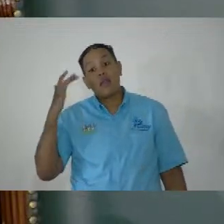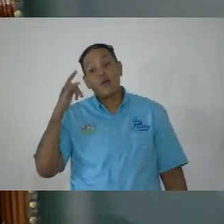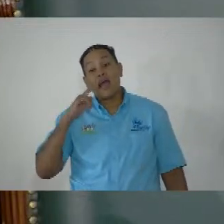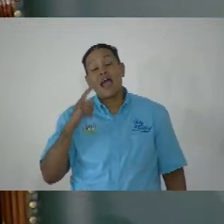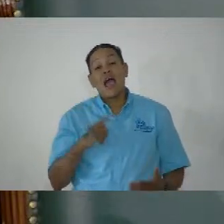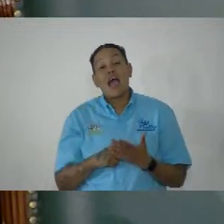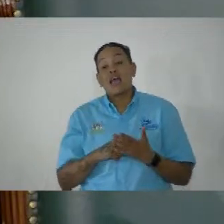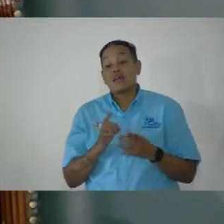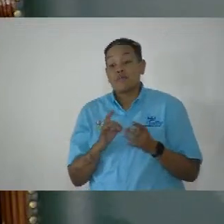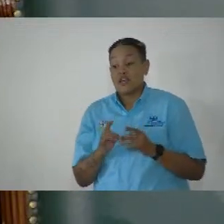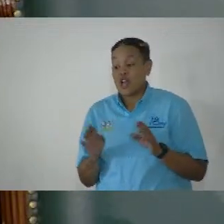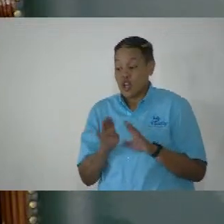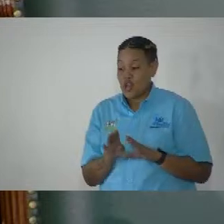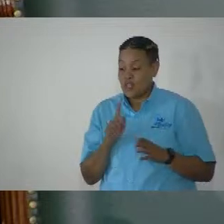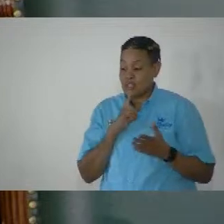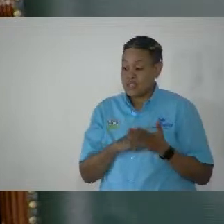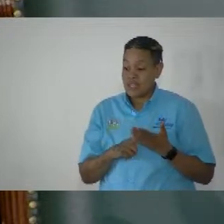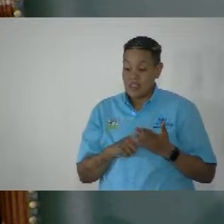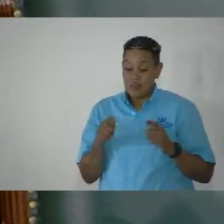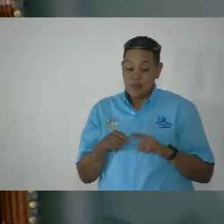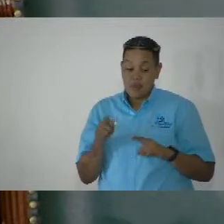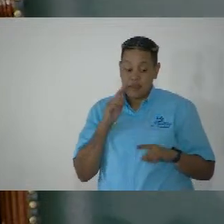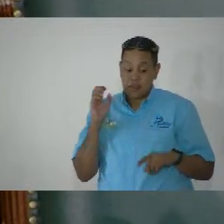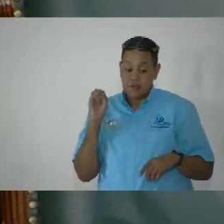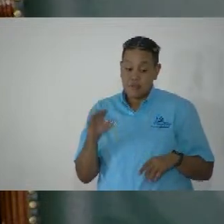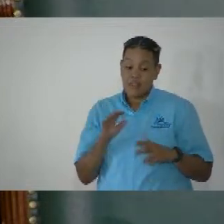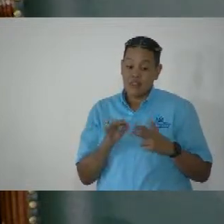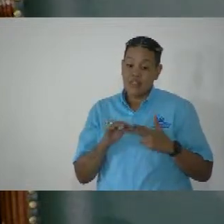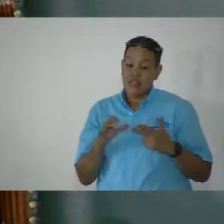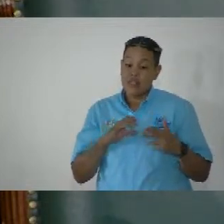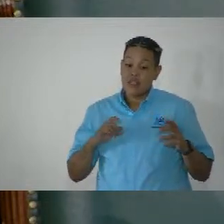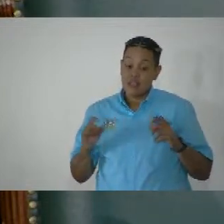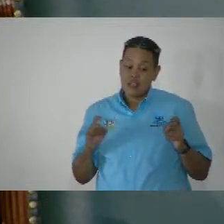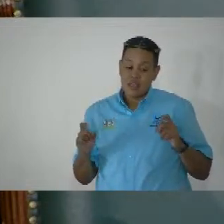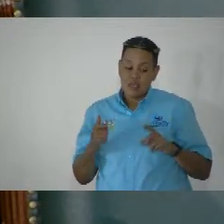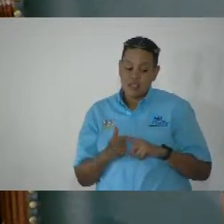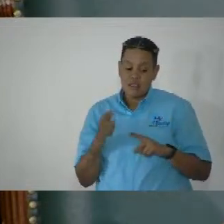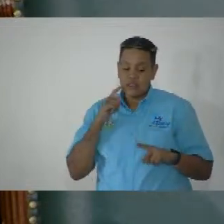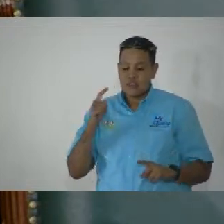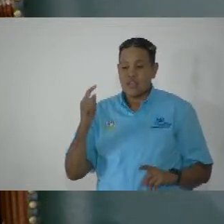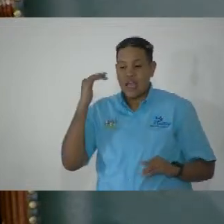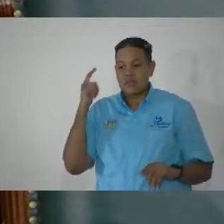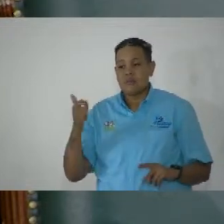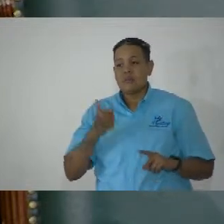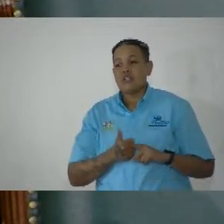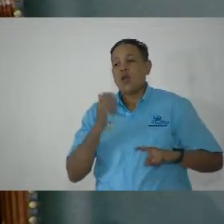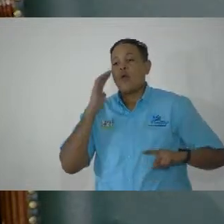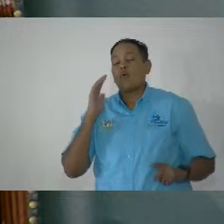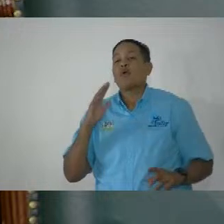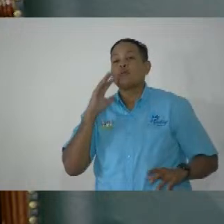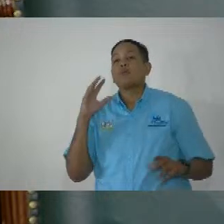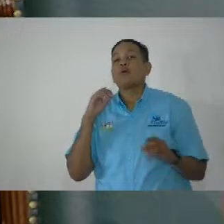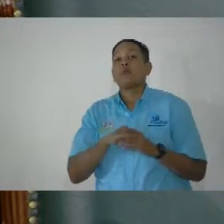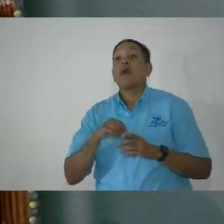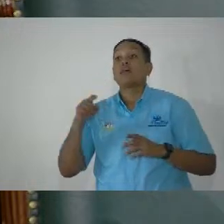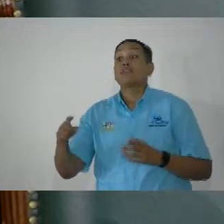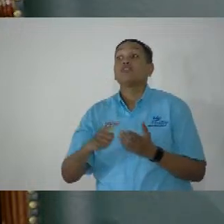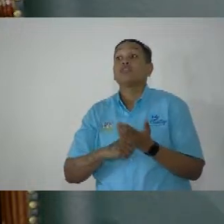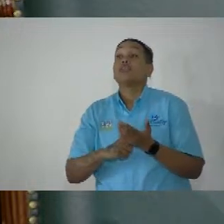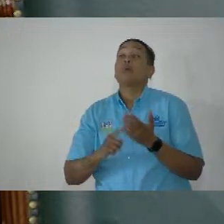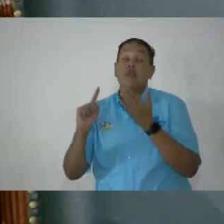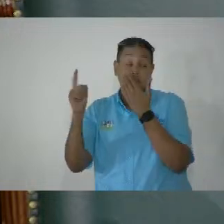argument that you're closing a debate when you're then putting a joint select committee, she's expecting that she would be party to the